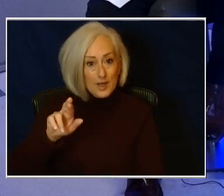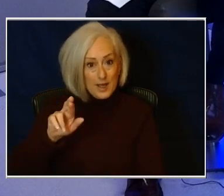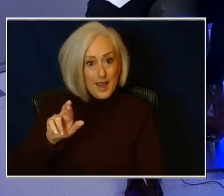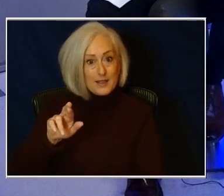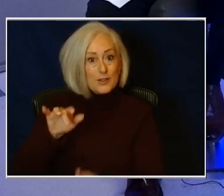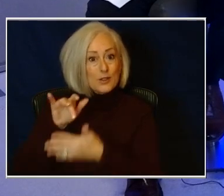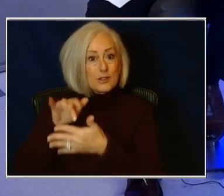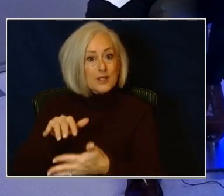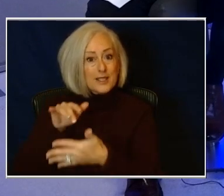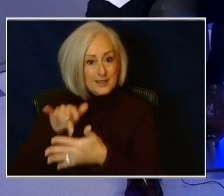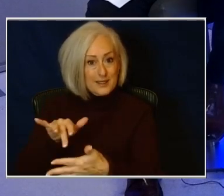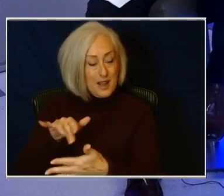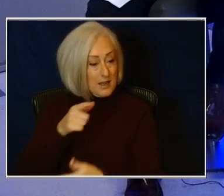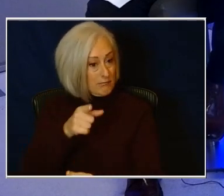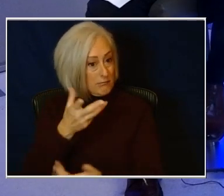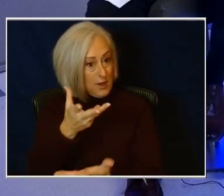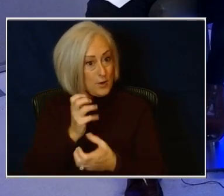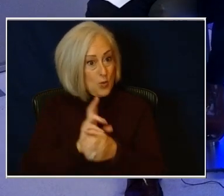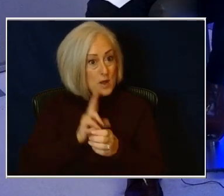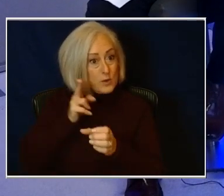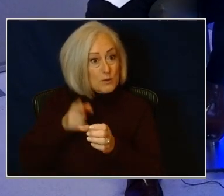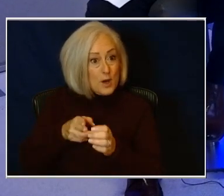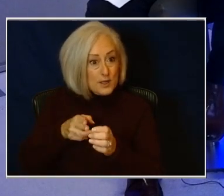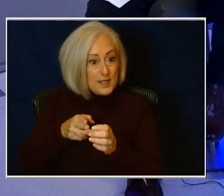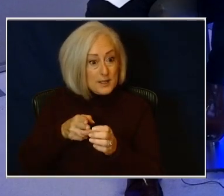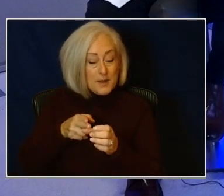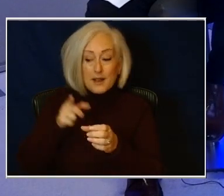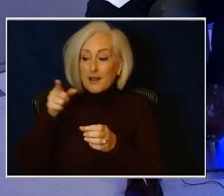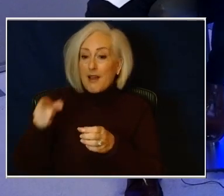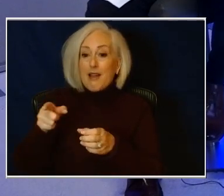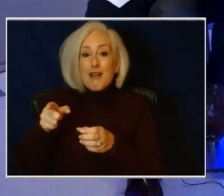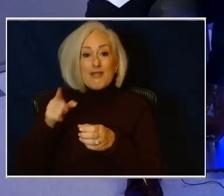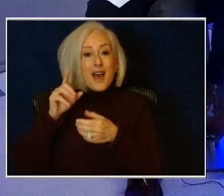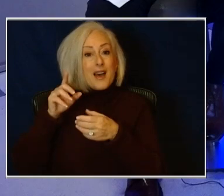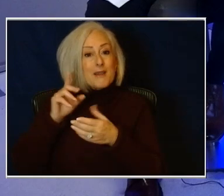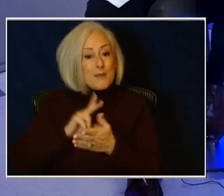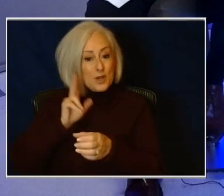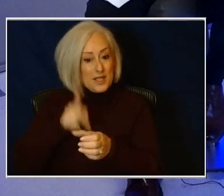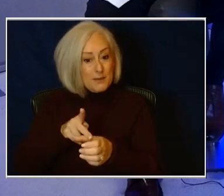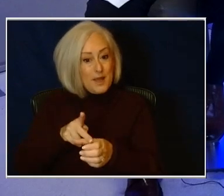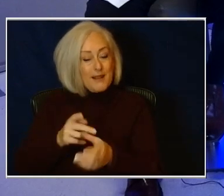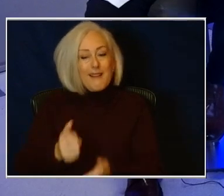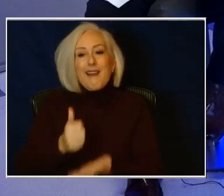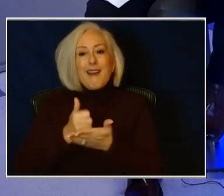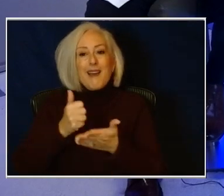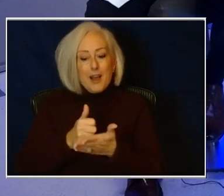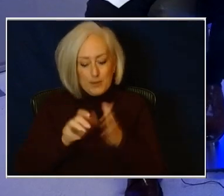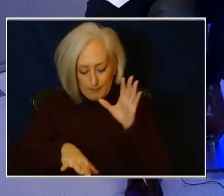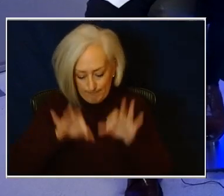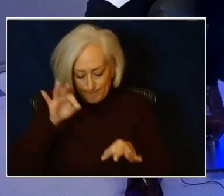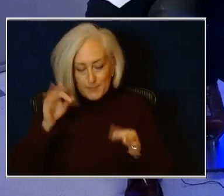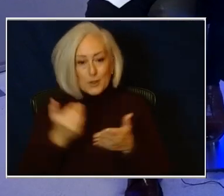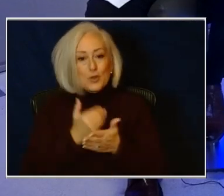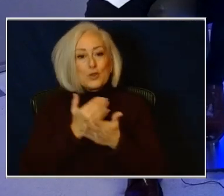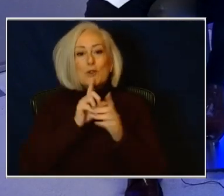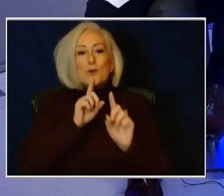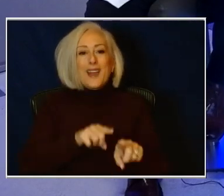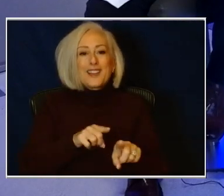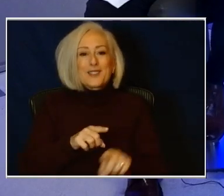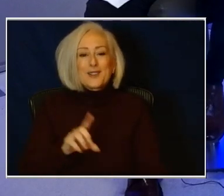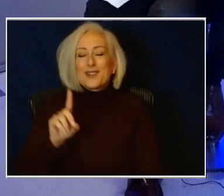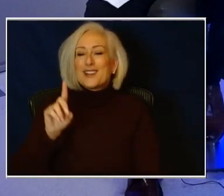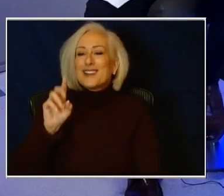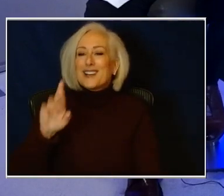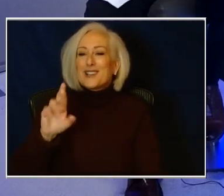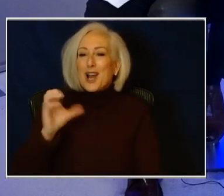participating, because that participation helps drive new answers. And Dr. Chen, you're at the center of a lot of that research. So thank you for joining us